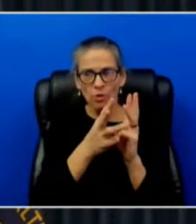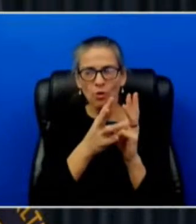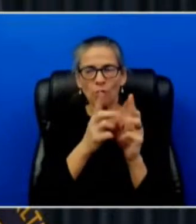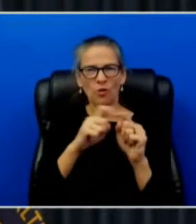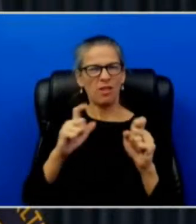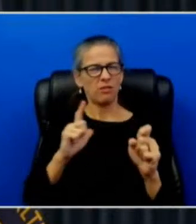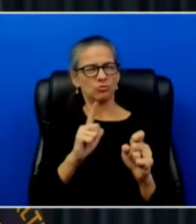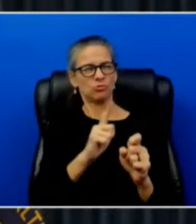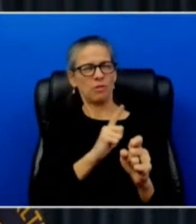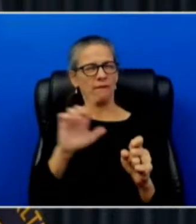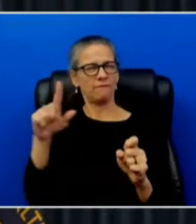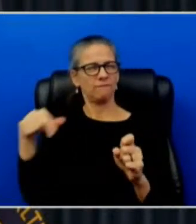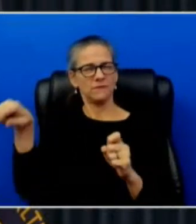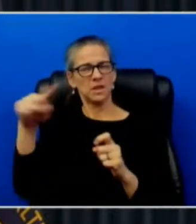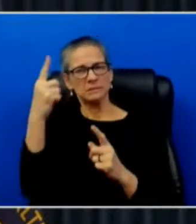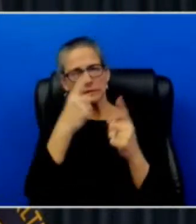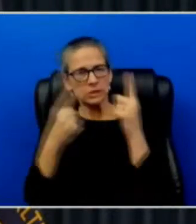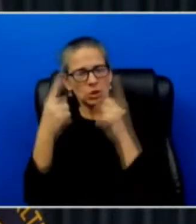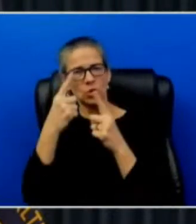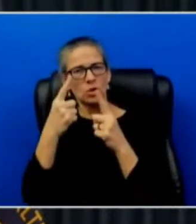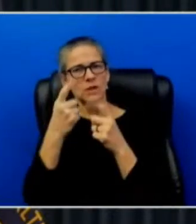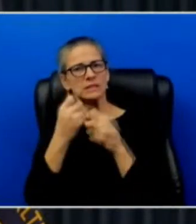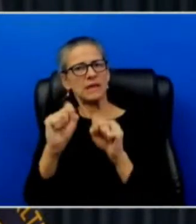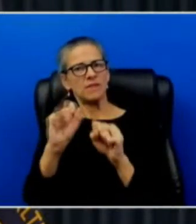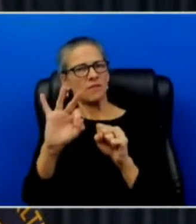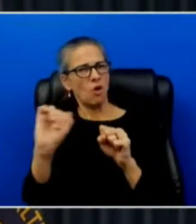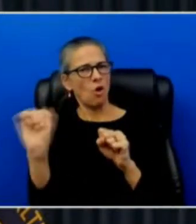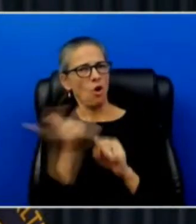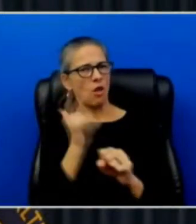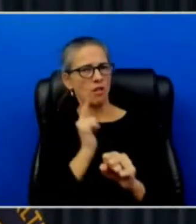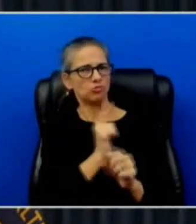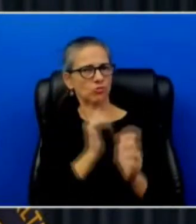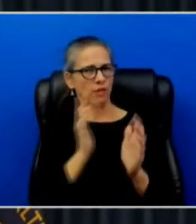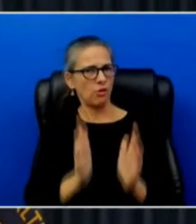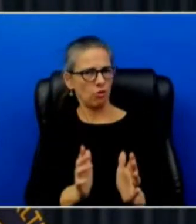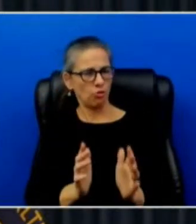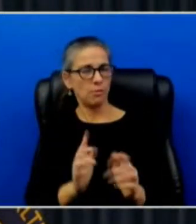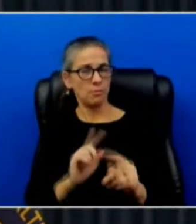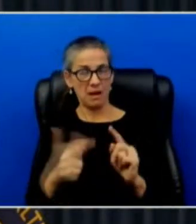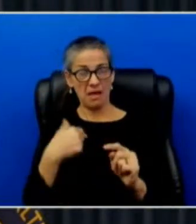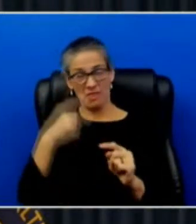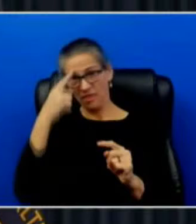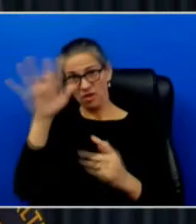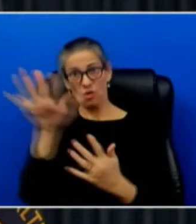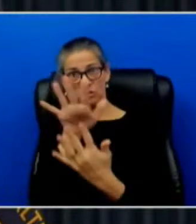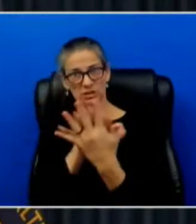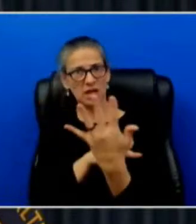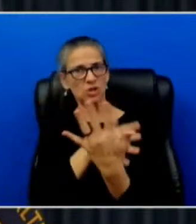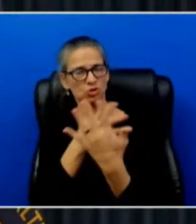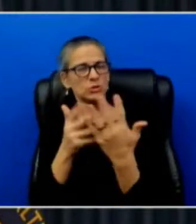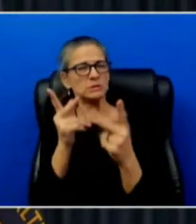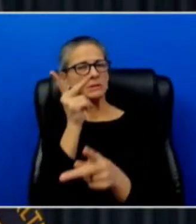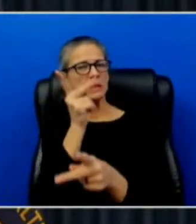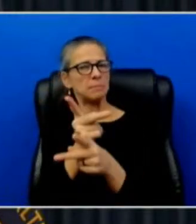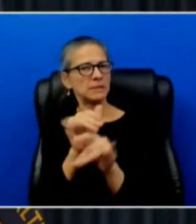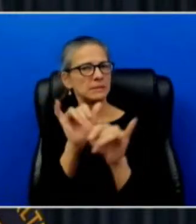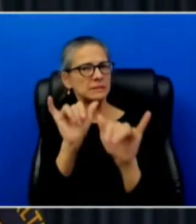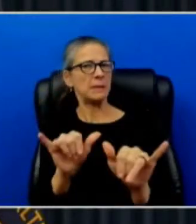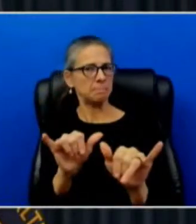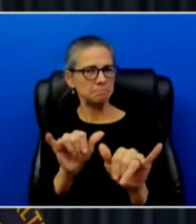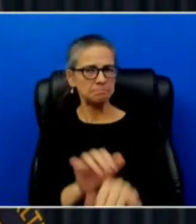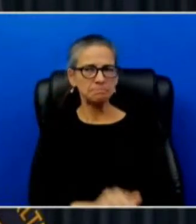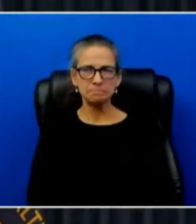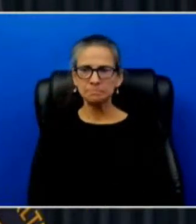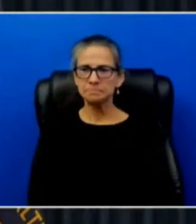they're considering the safety of all their members. But from everything I know, the legislative schedule will go on as planned.